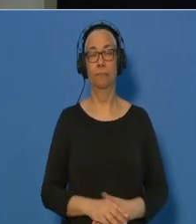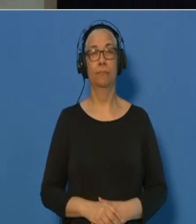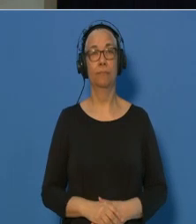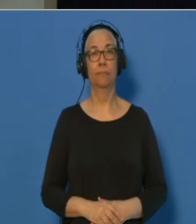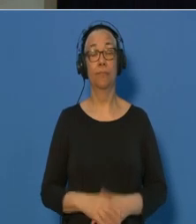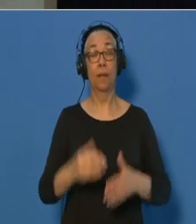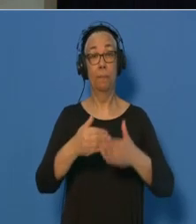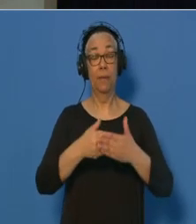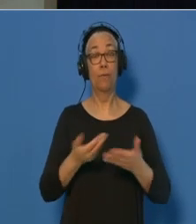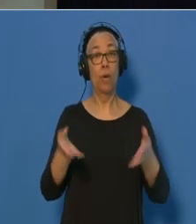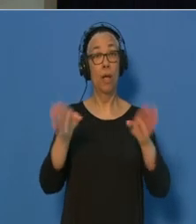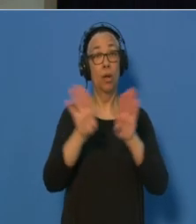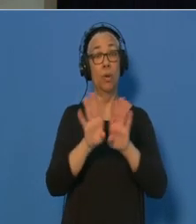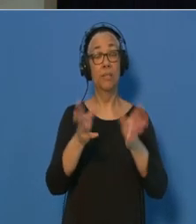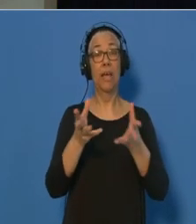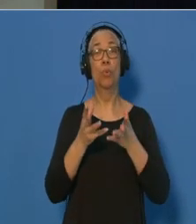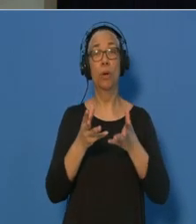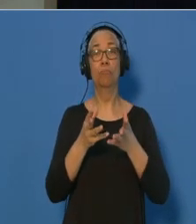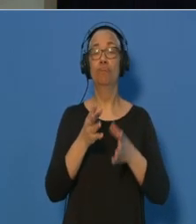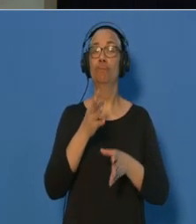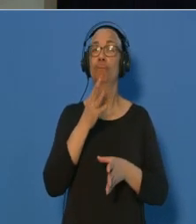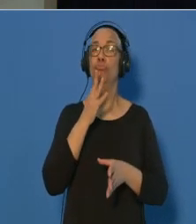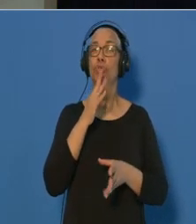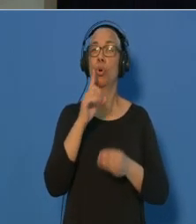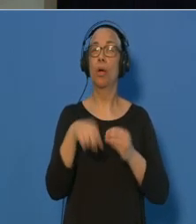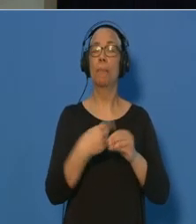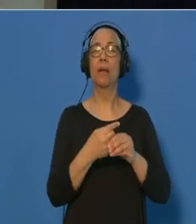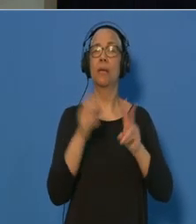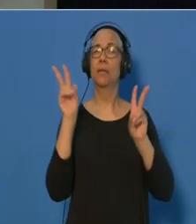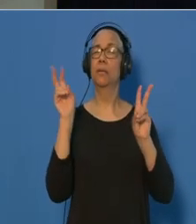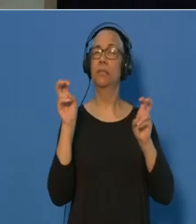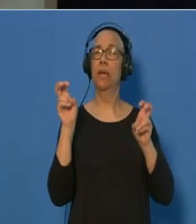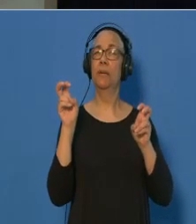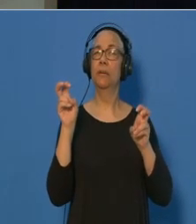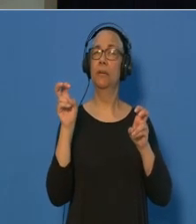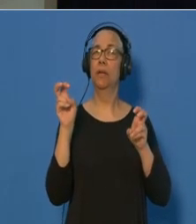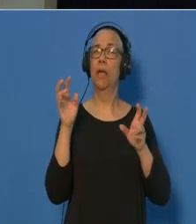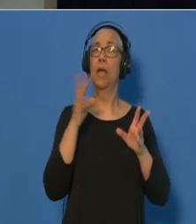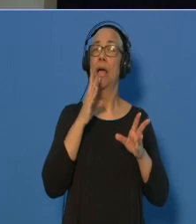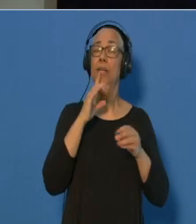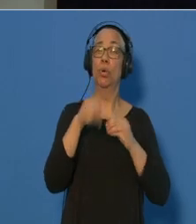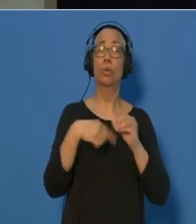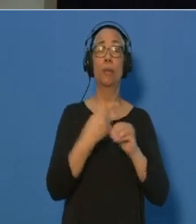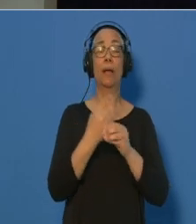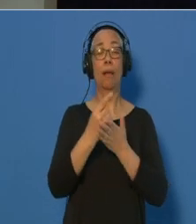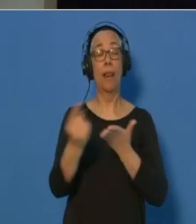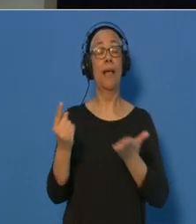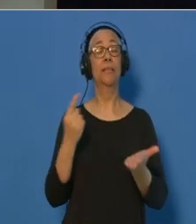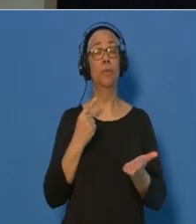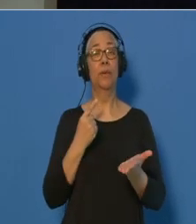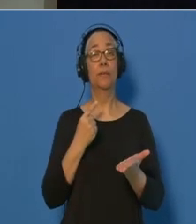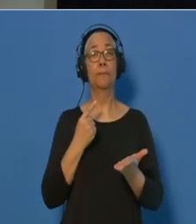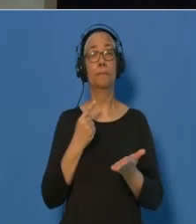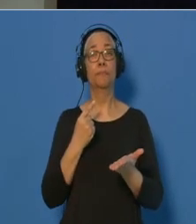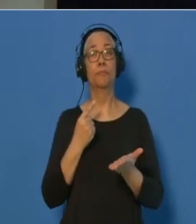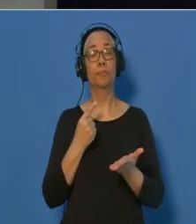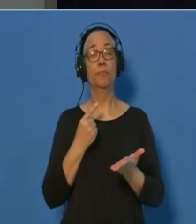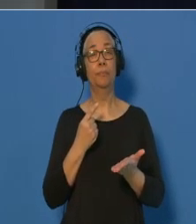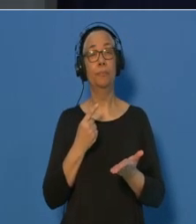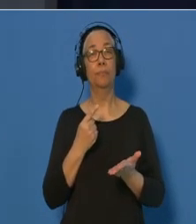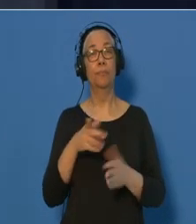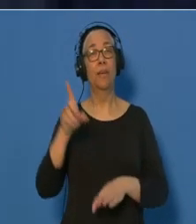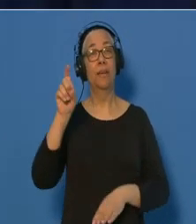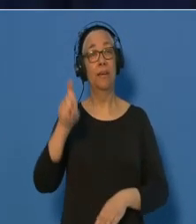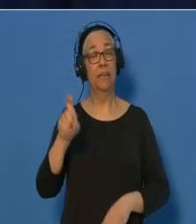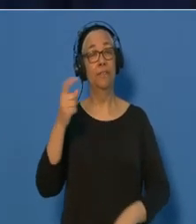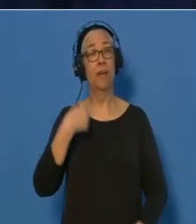Before I close, I'd like to touch on a topic of which I spoke about last week, which is the necessity of us